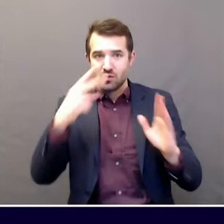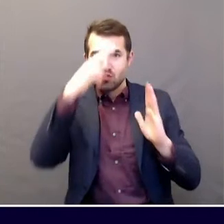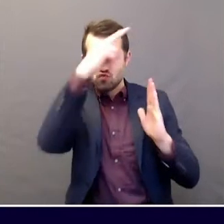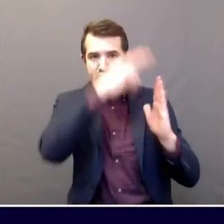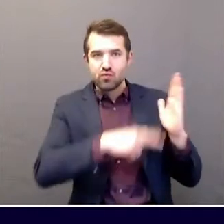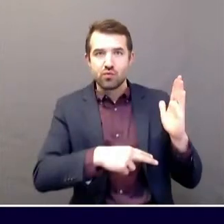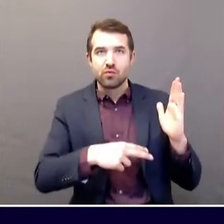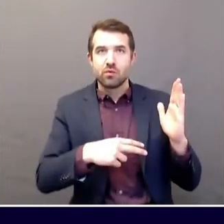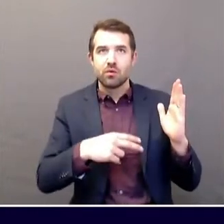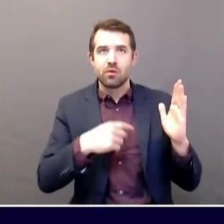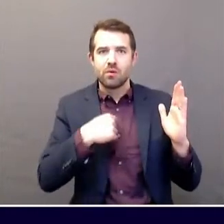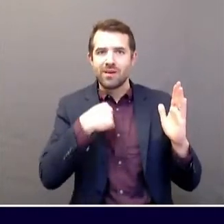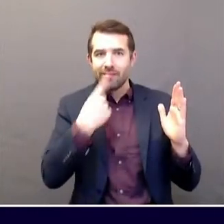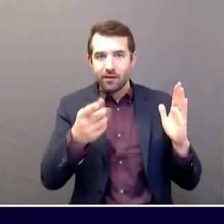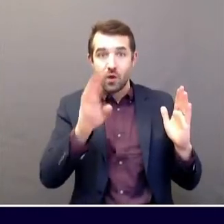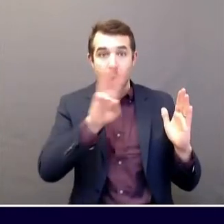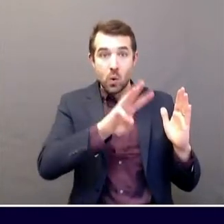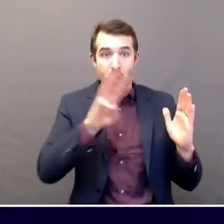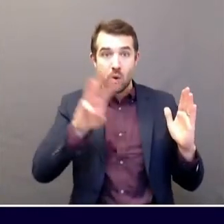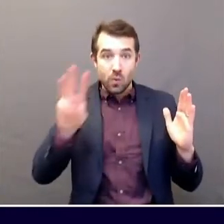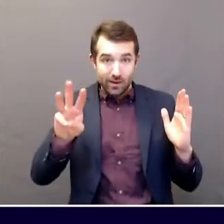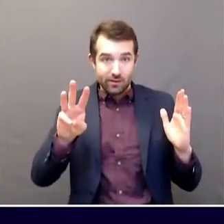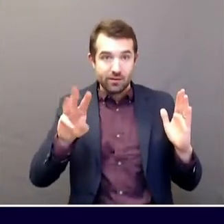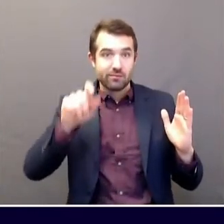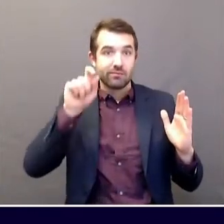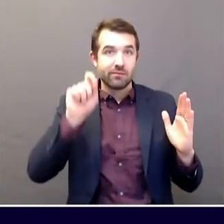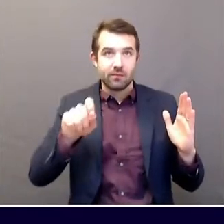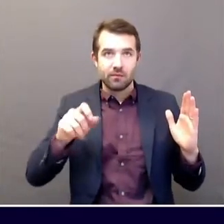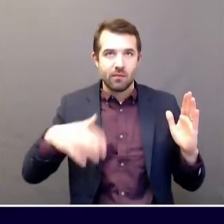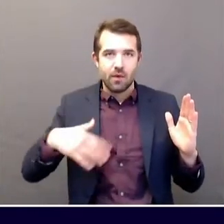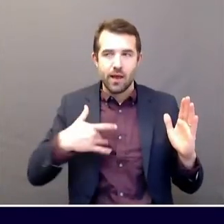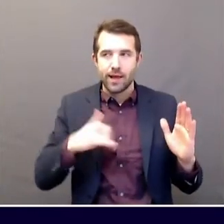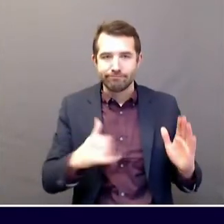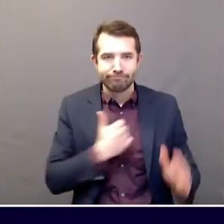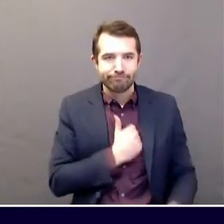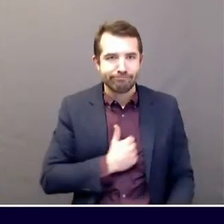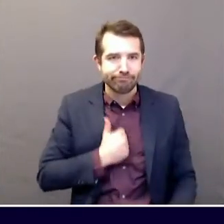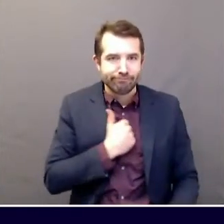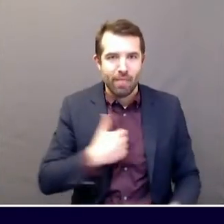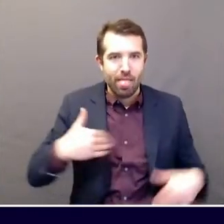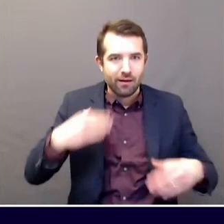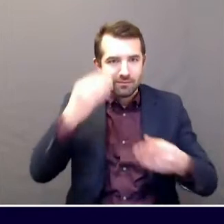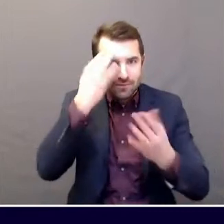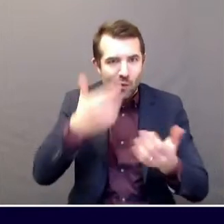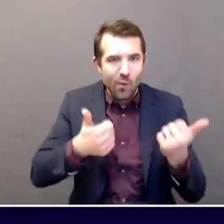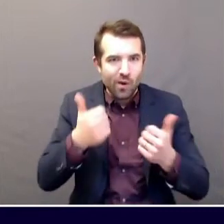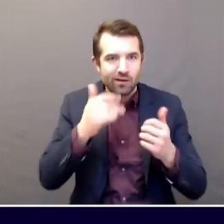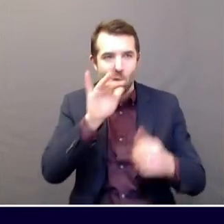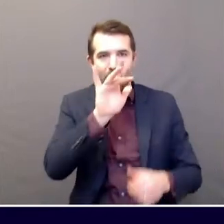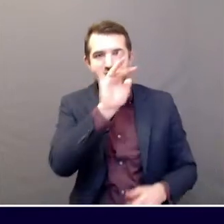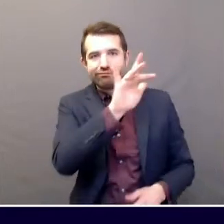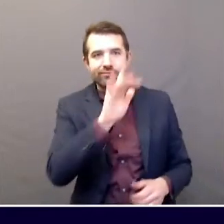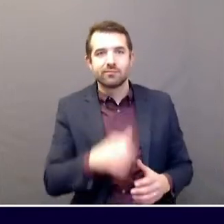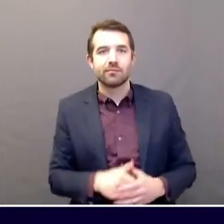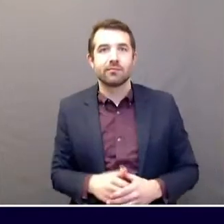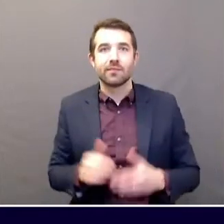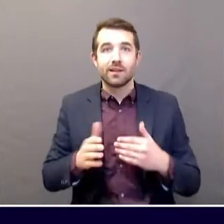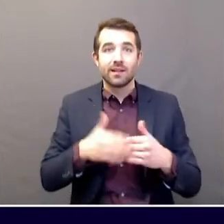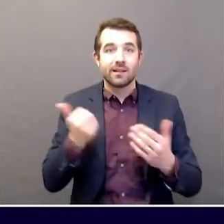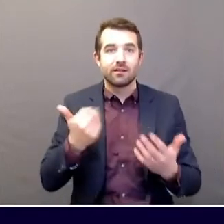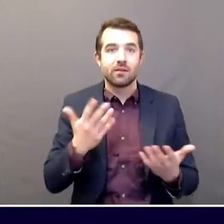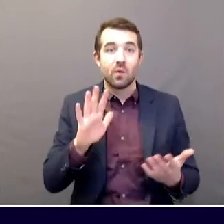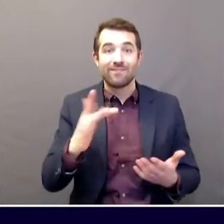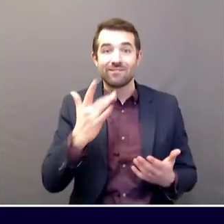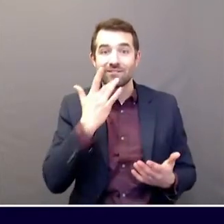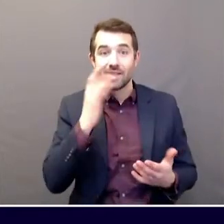you can get there. So you can do a couple of things. The first, and perhaps the easiest, is simply to go to your favorite search engine and type